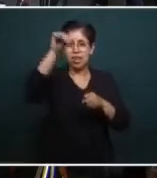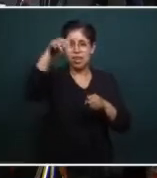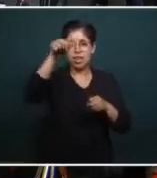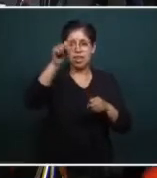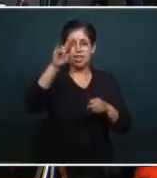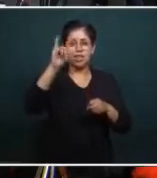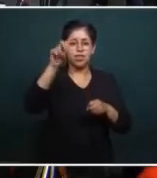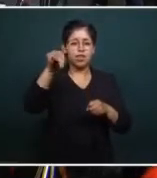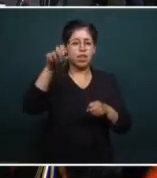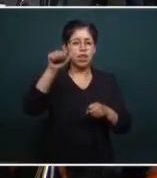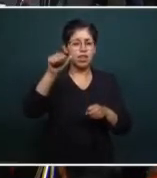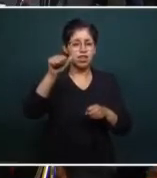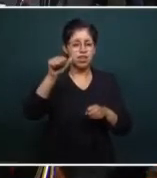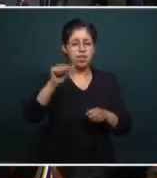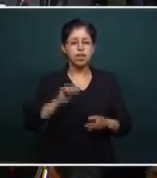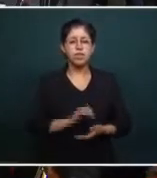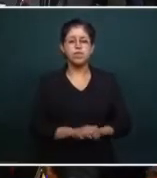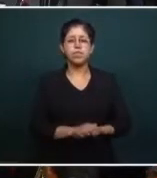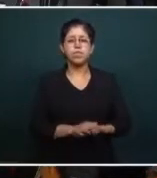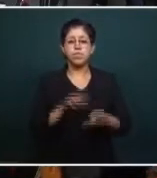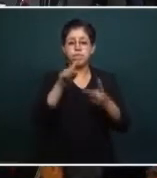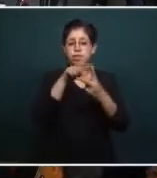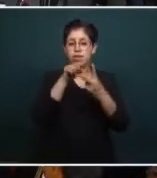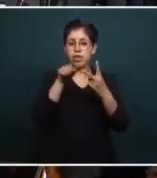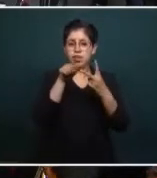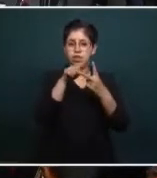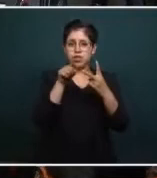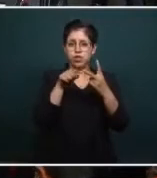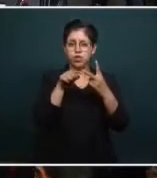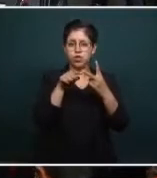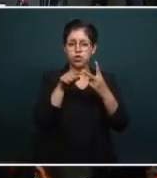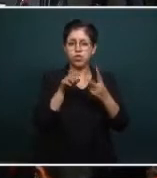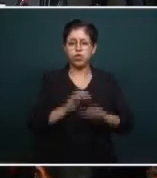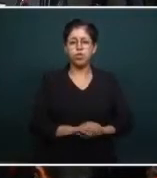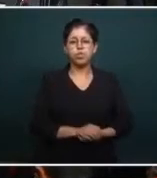and the Secretary of Marines. And this